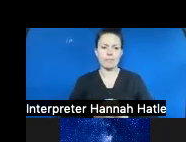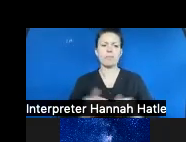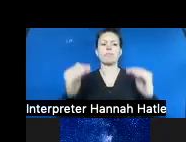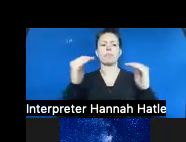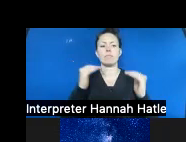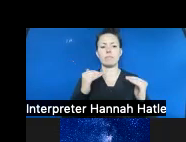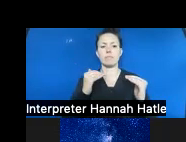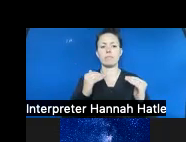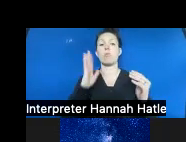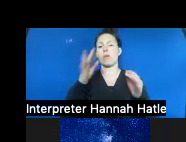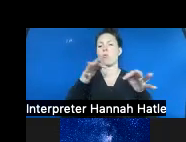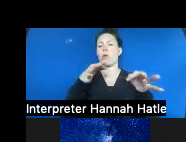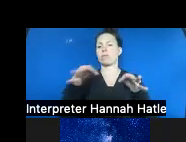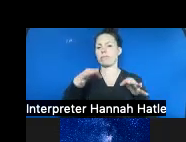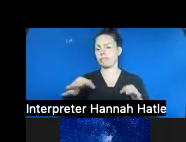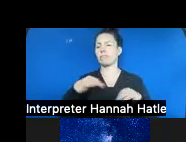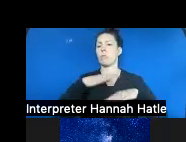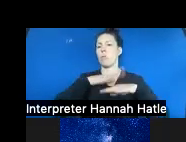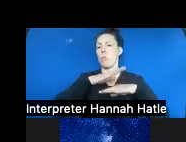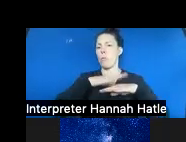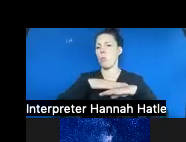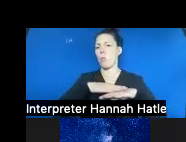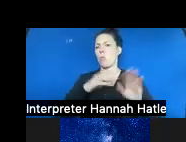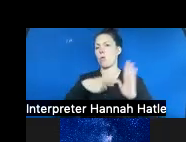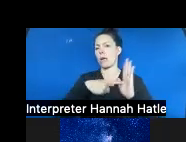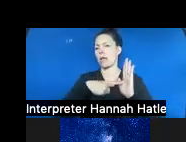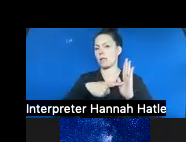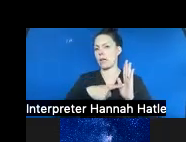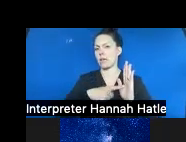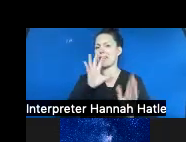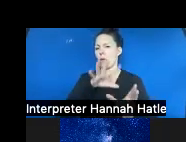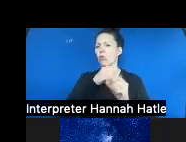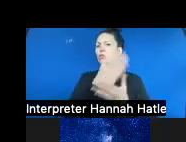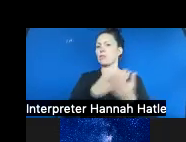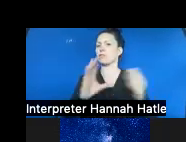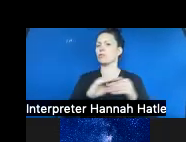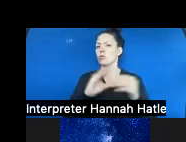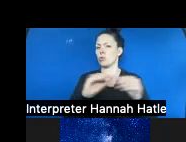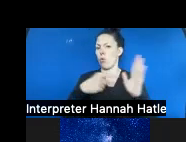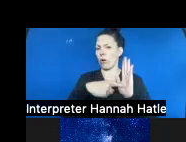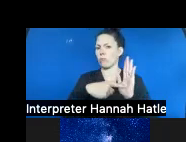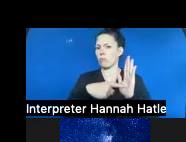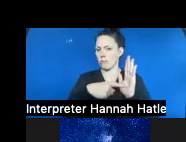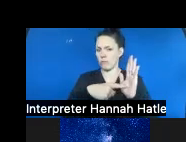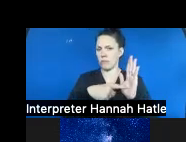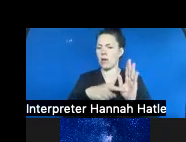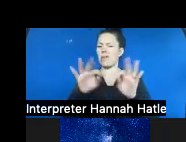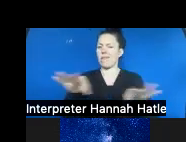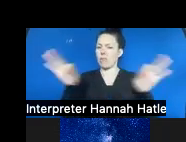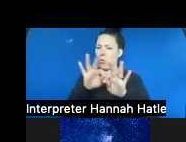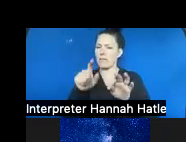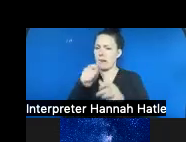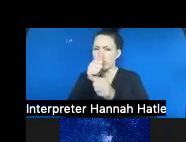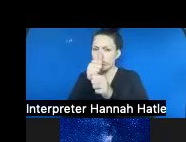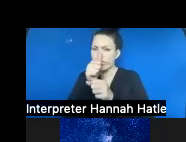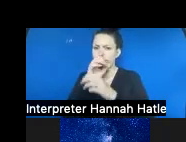warning signs in our communities, and I'll give you some storytelling advocacy of maintaining confidentiality, but Indian country